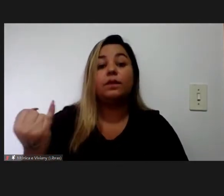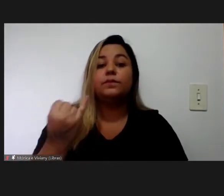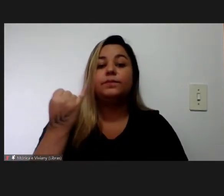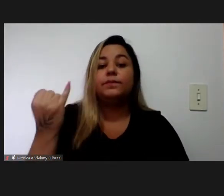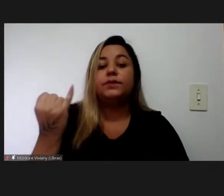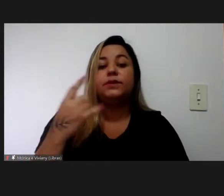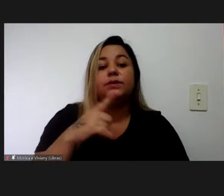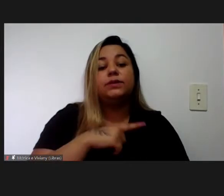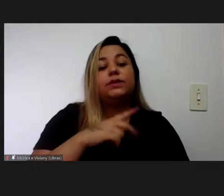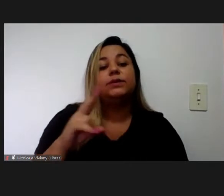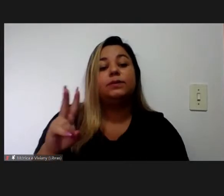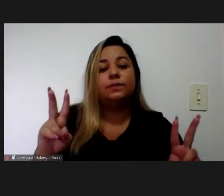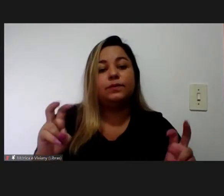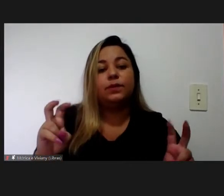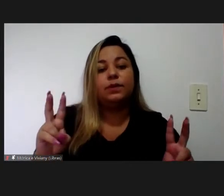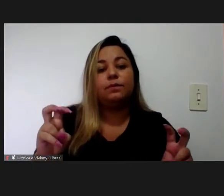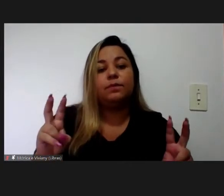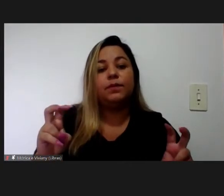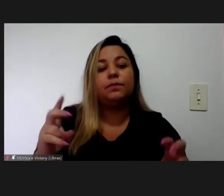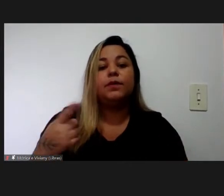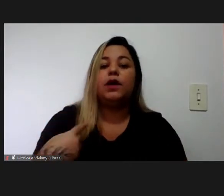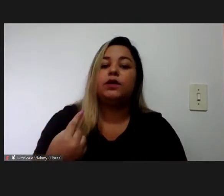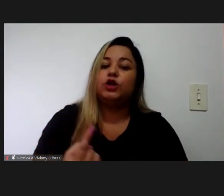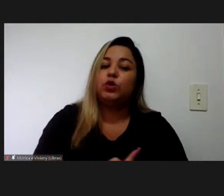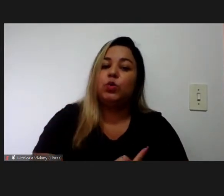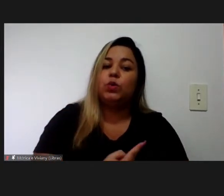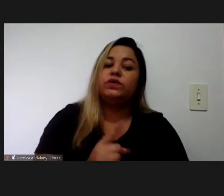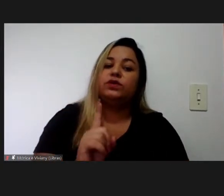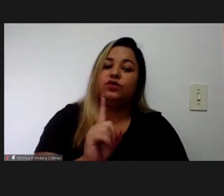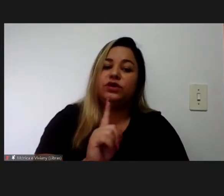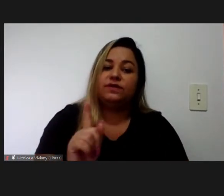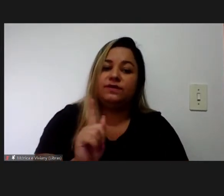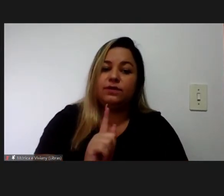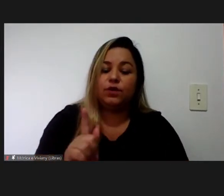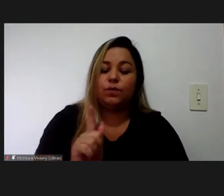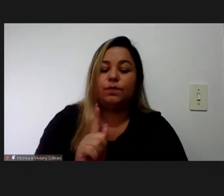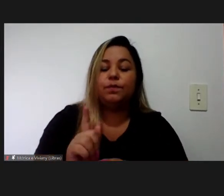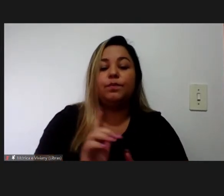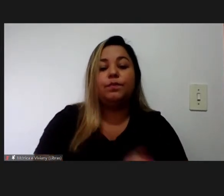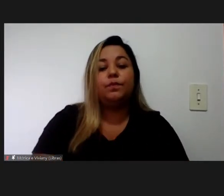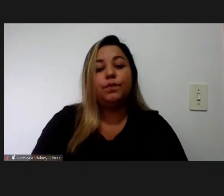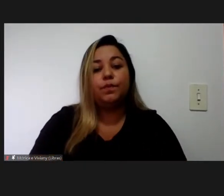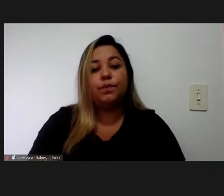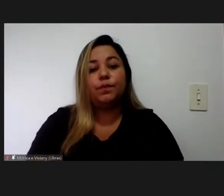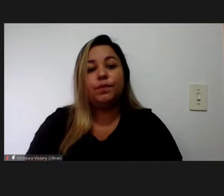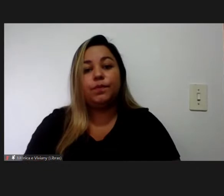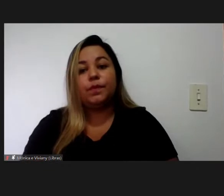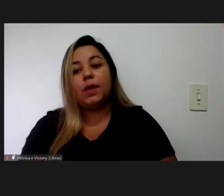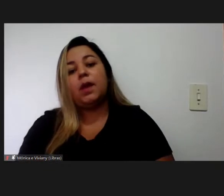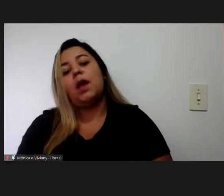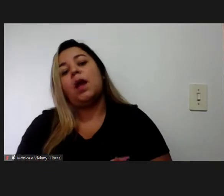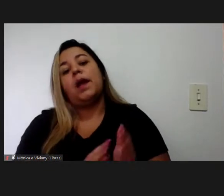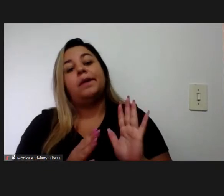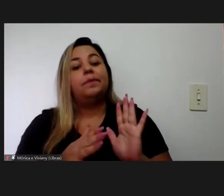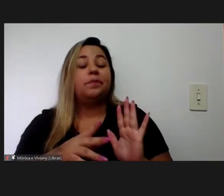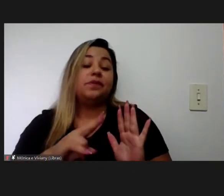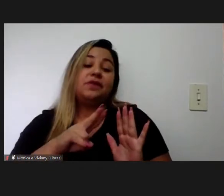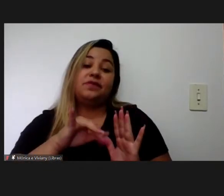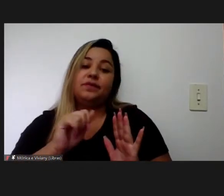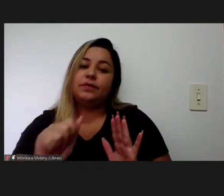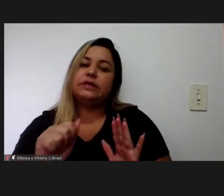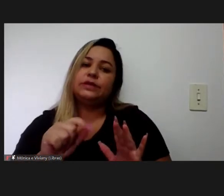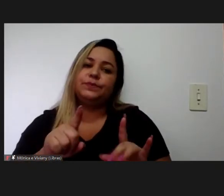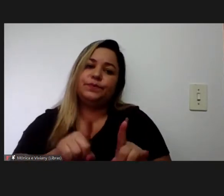to show the importance that this theme has for our management. This guide reinforces that the